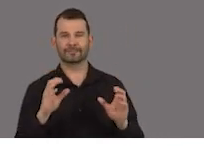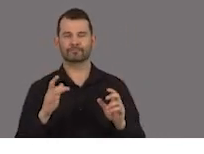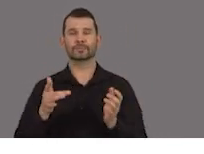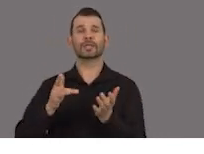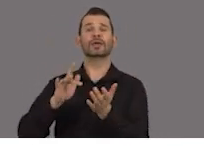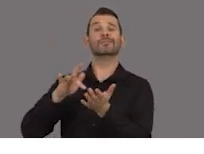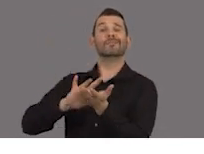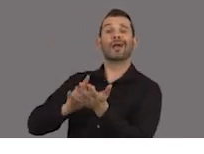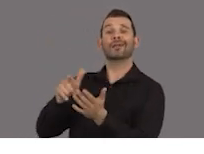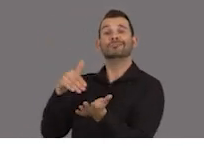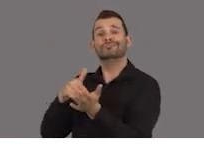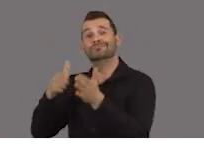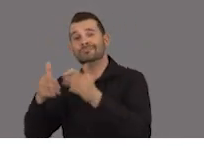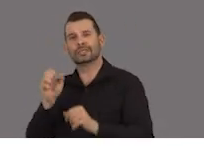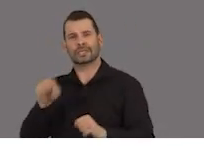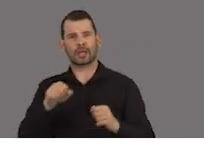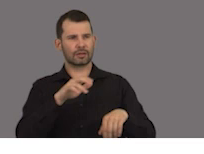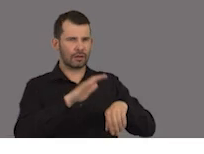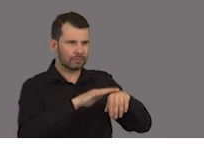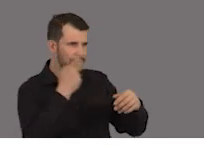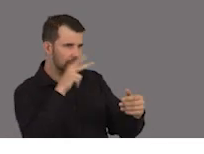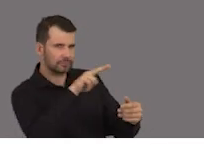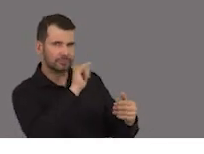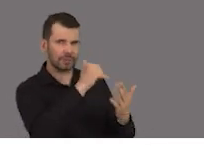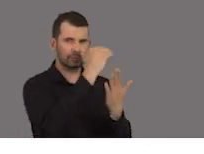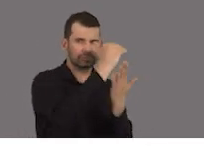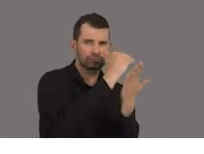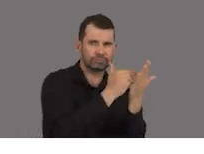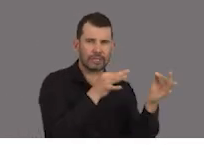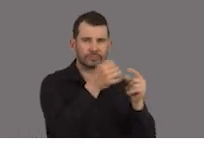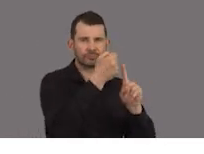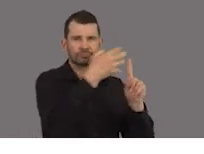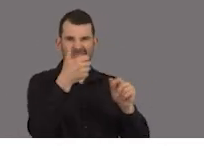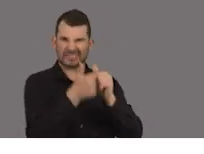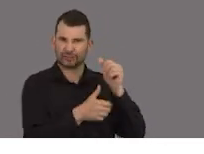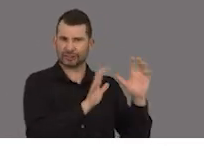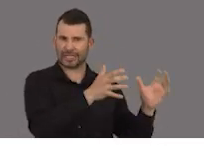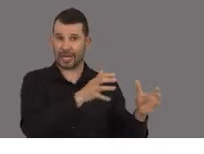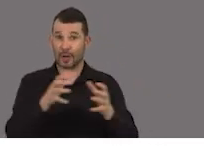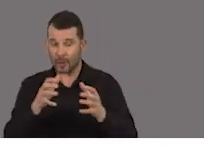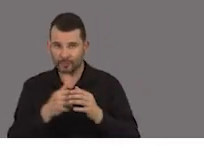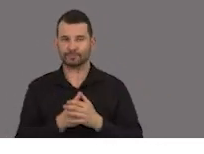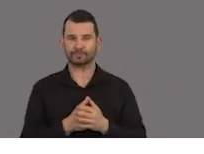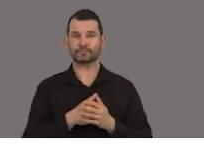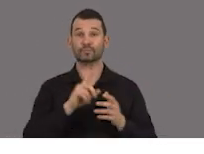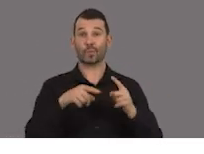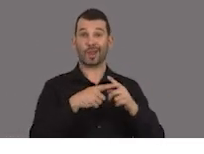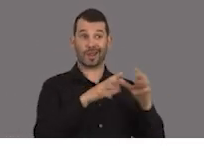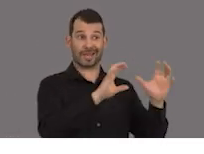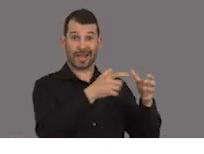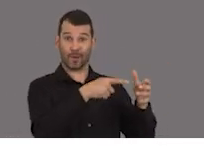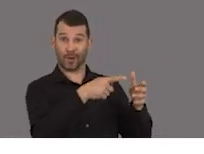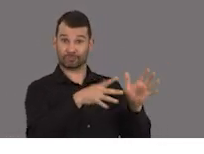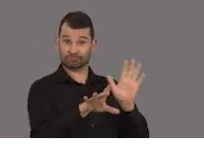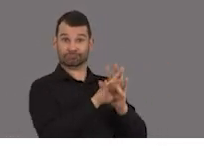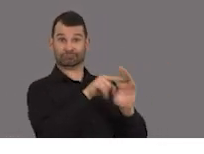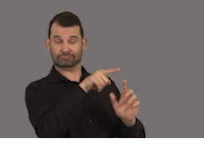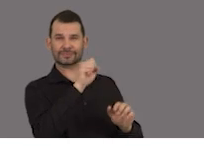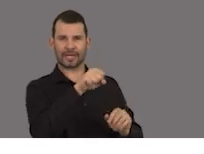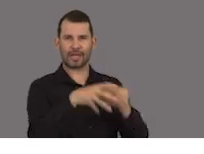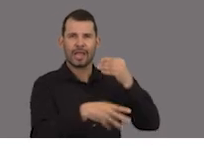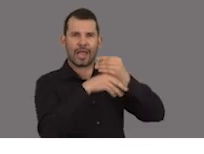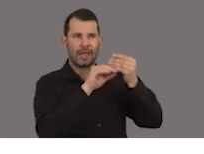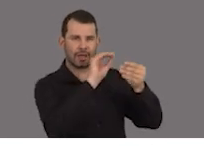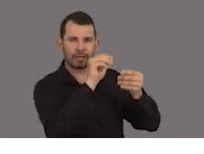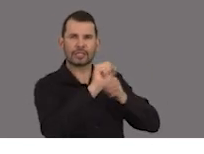Medical practitioners can consult the explanations provided for each category. Once a category is selected, you can